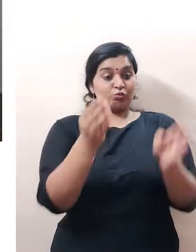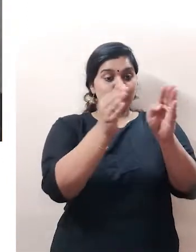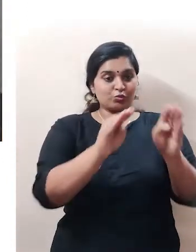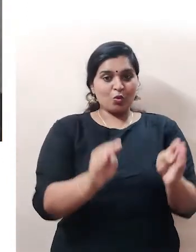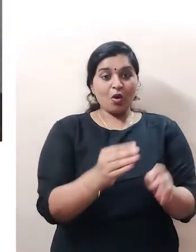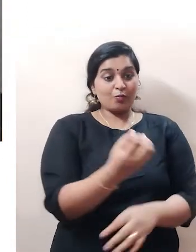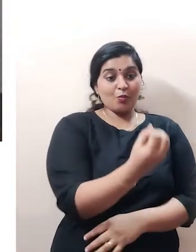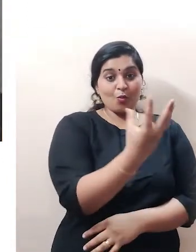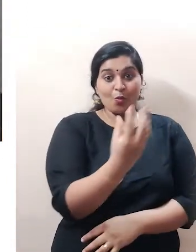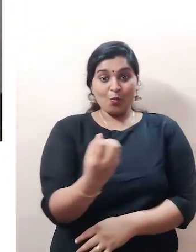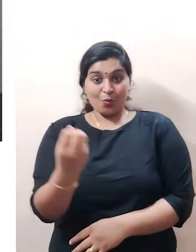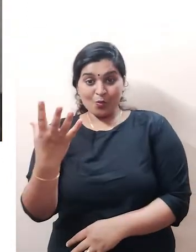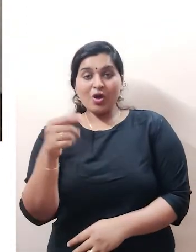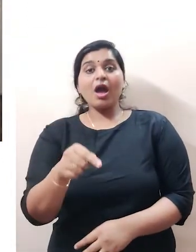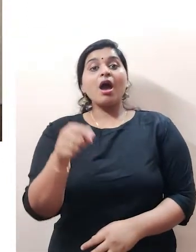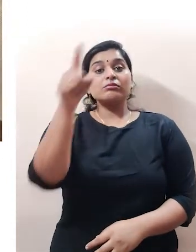gold.